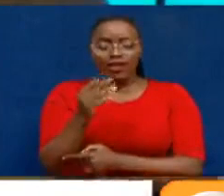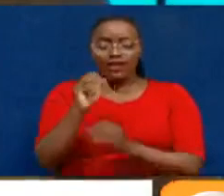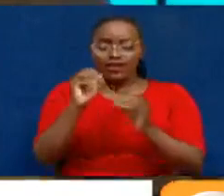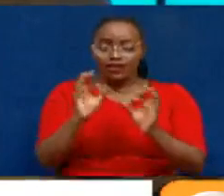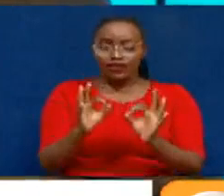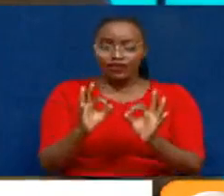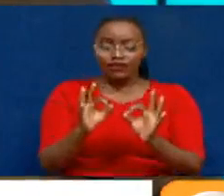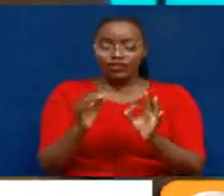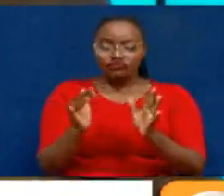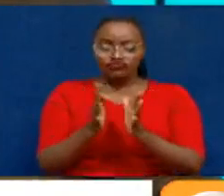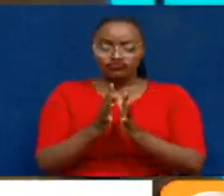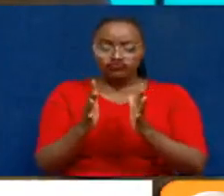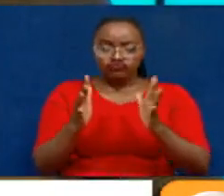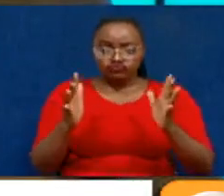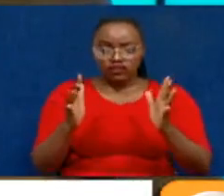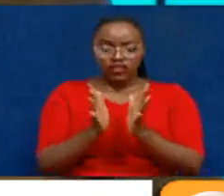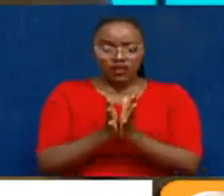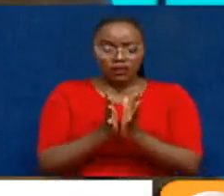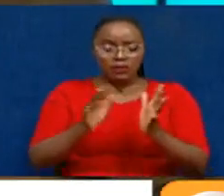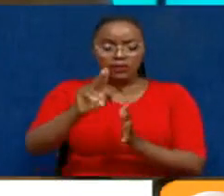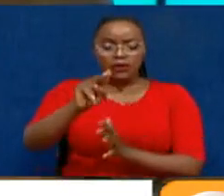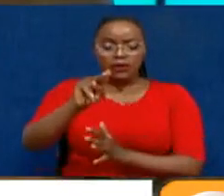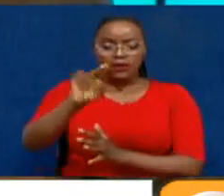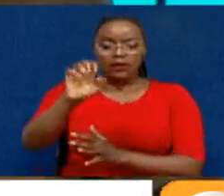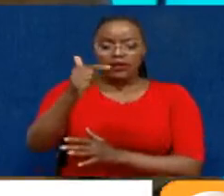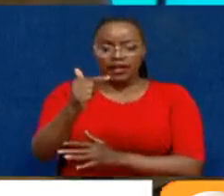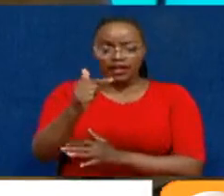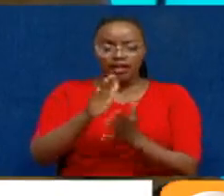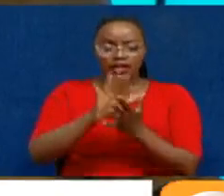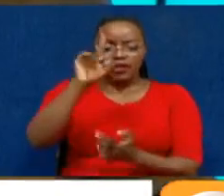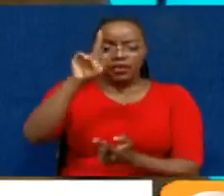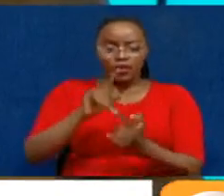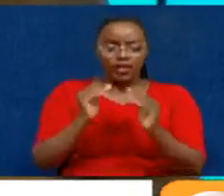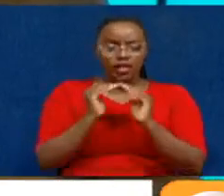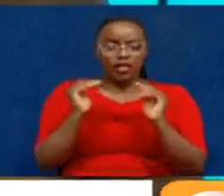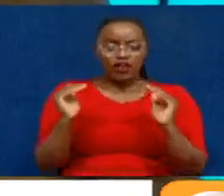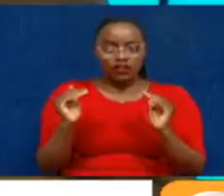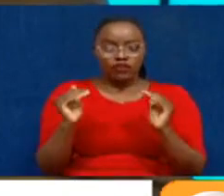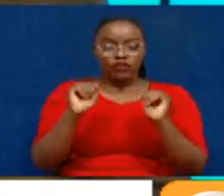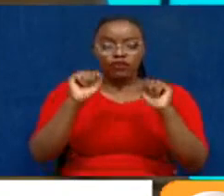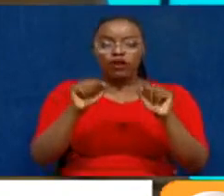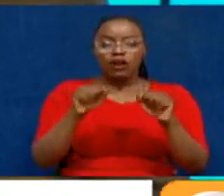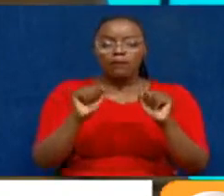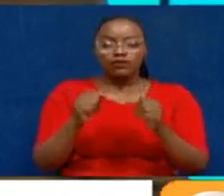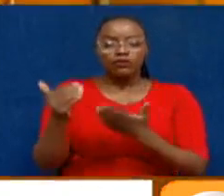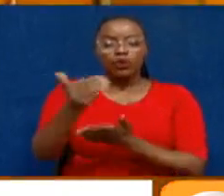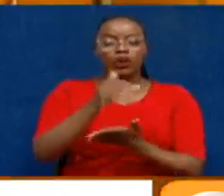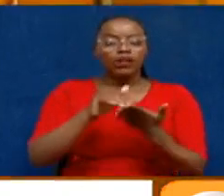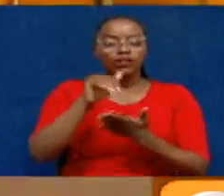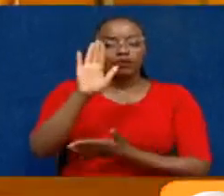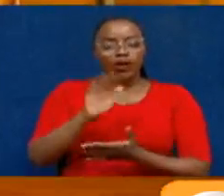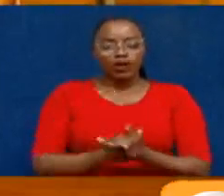if you broaden the net and you lower the level, you'll be able to collect more.